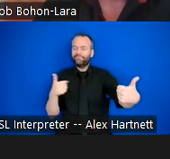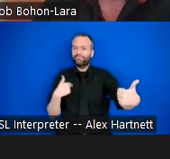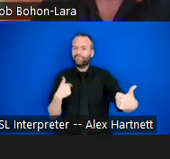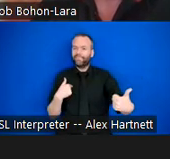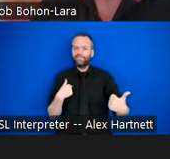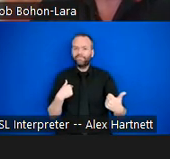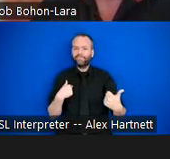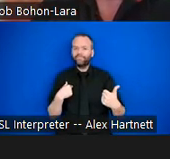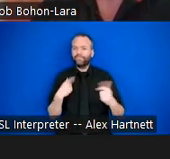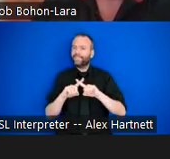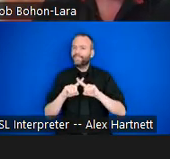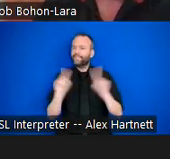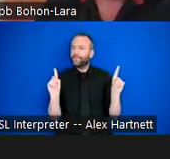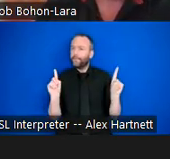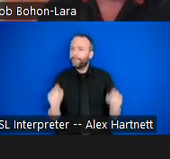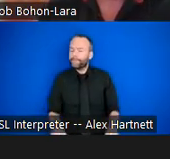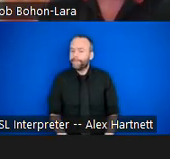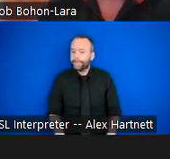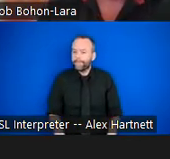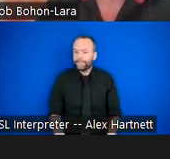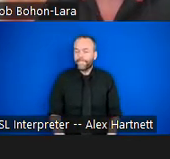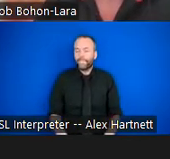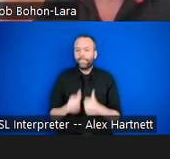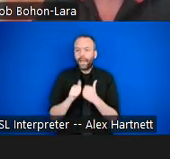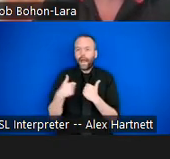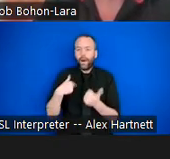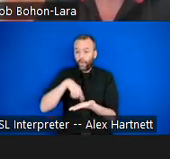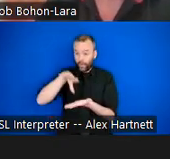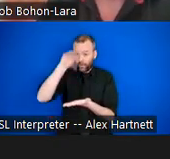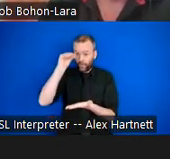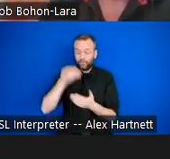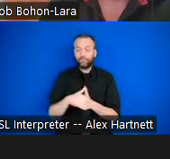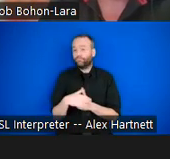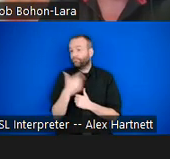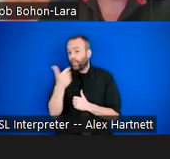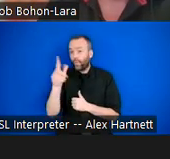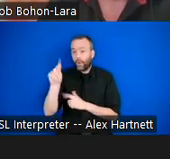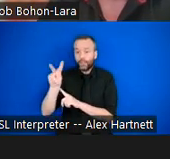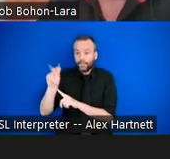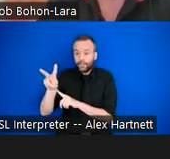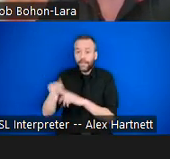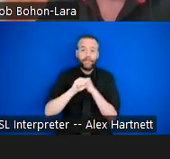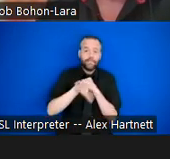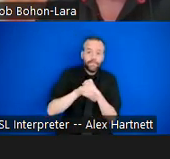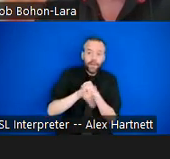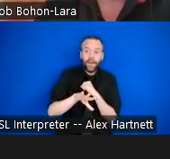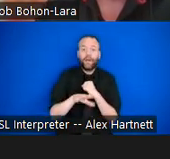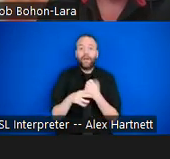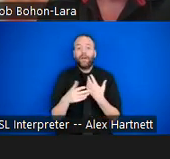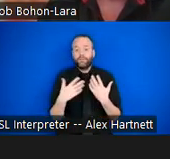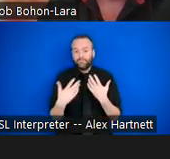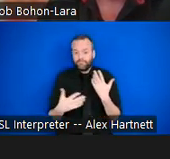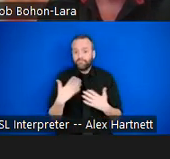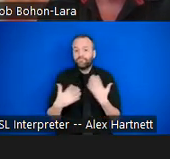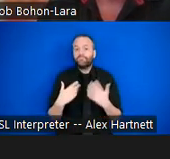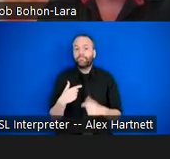social settings. We also learn quickly not everyone will accept our differences. And we learn that we must be